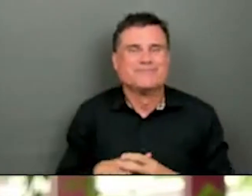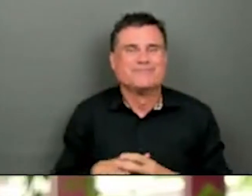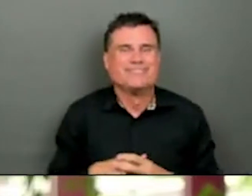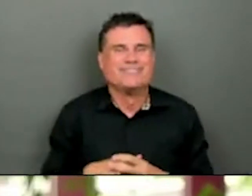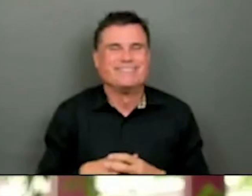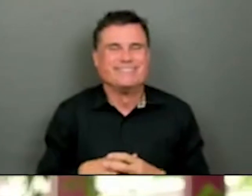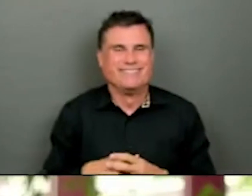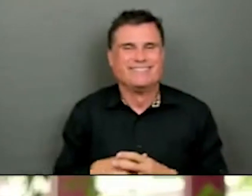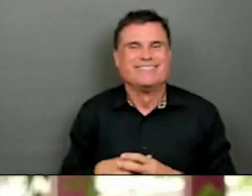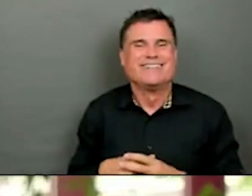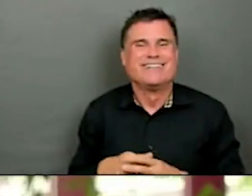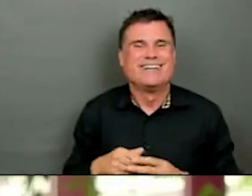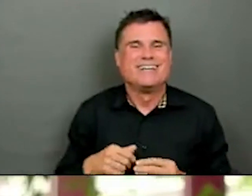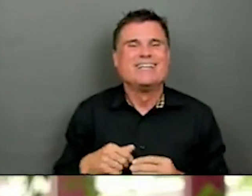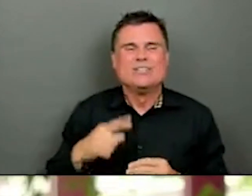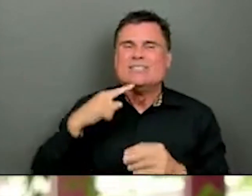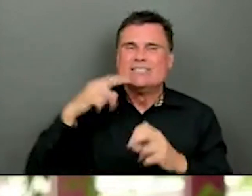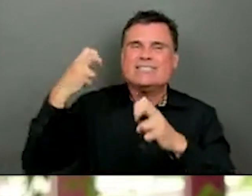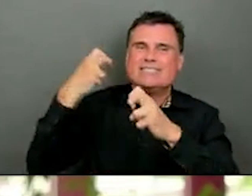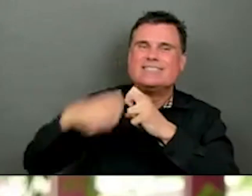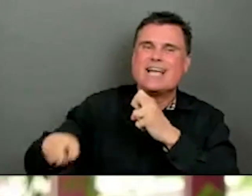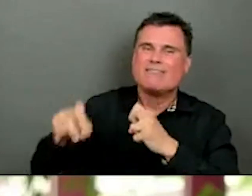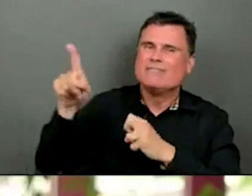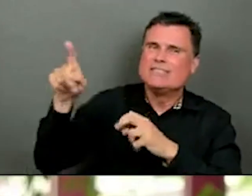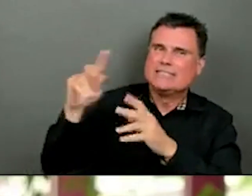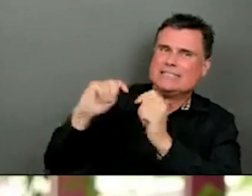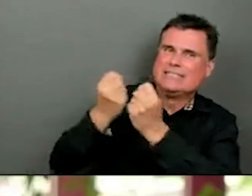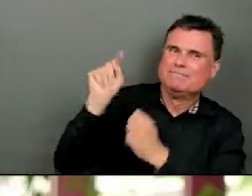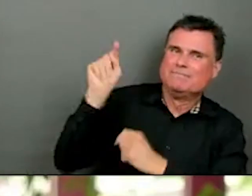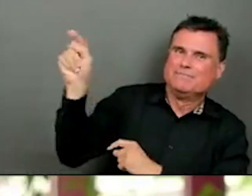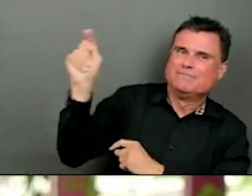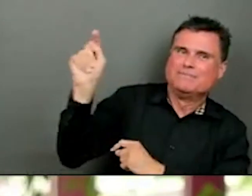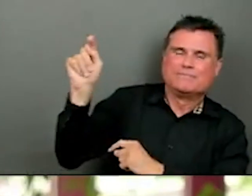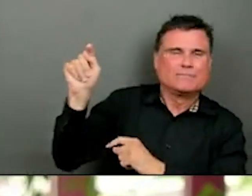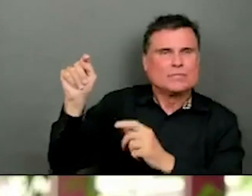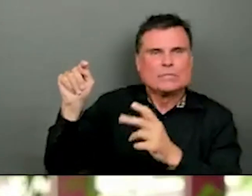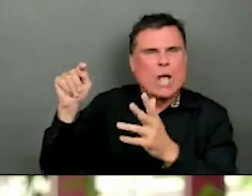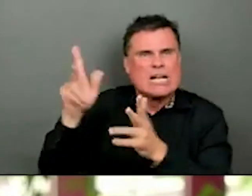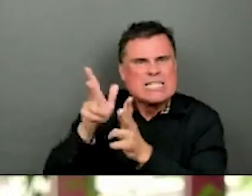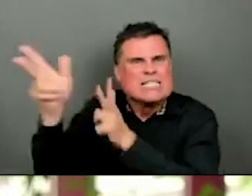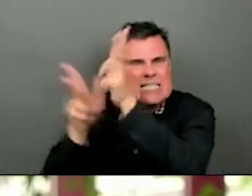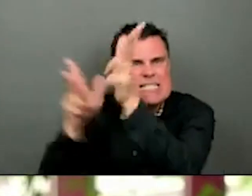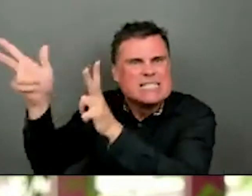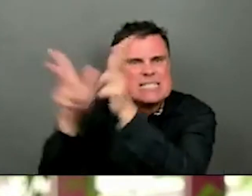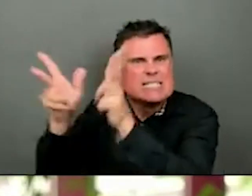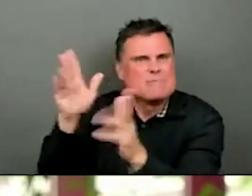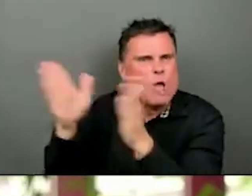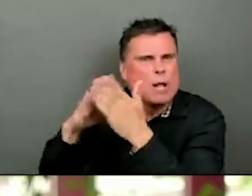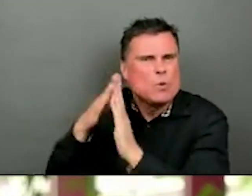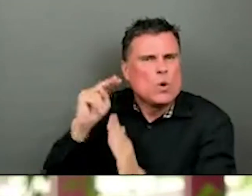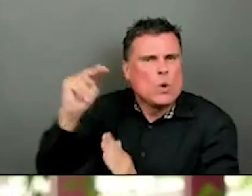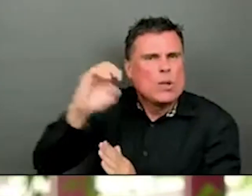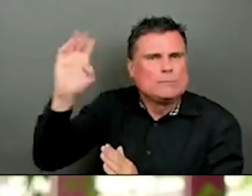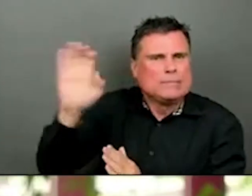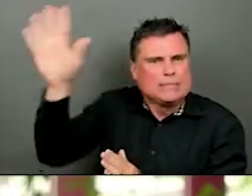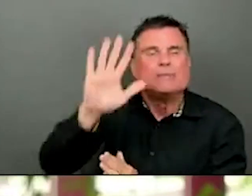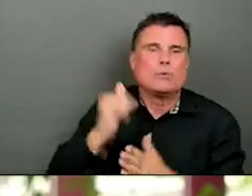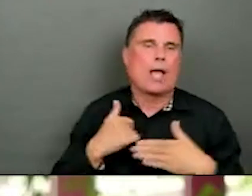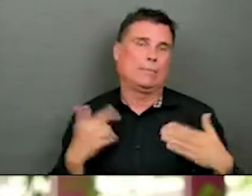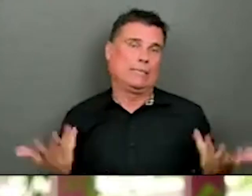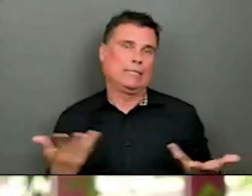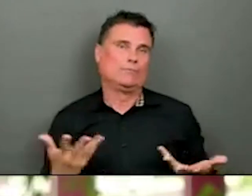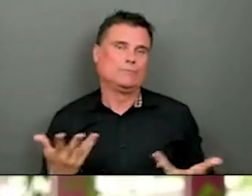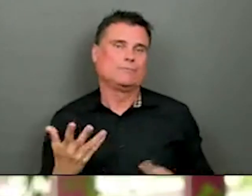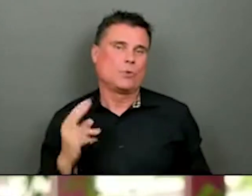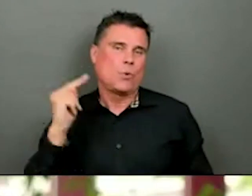with teams and staffing and being able to get everywhere in the north. So these are one of the reasons I'm here. But the other reasons